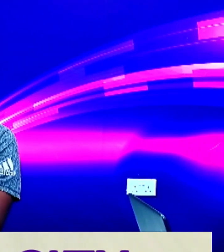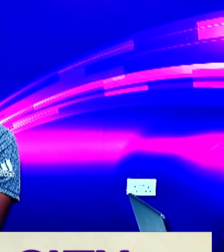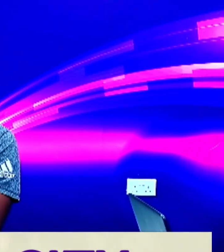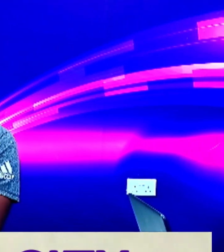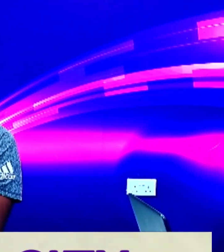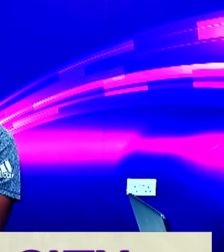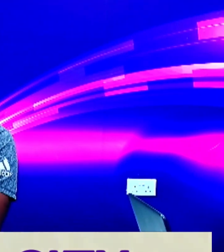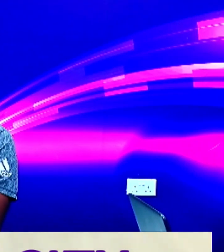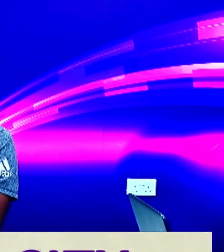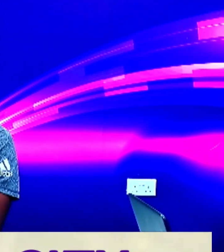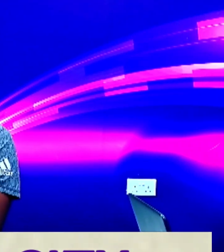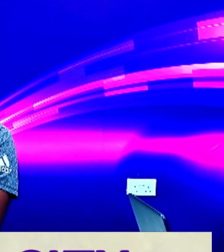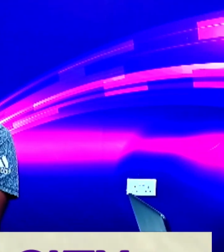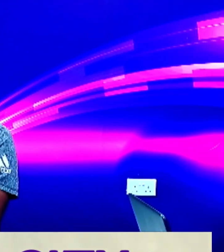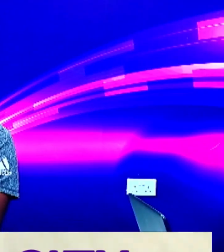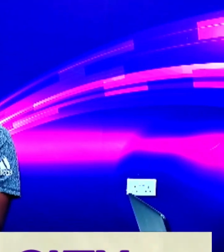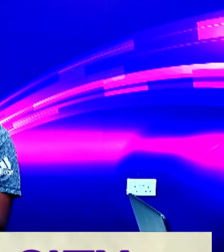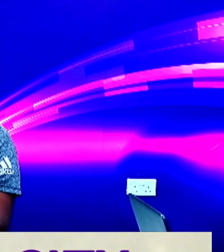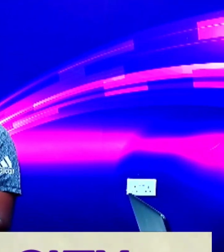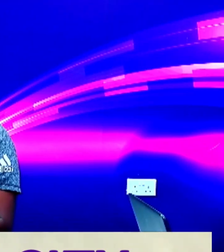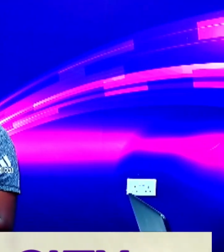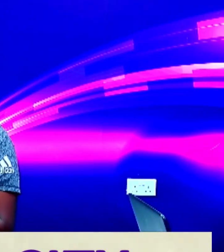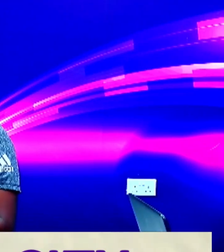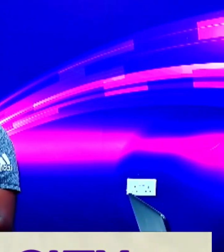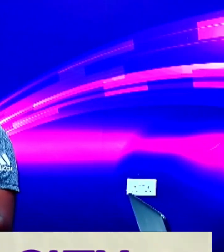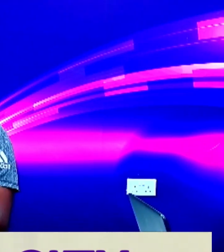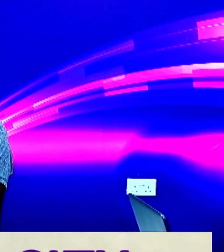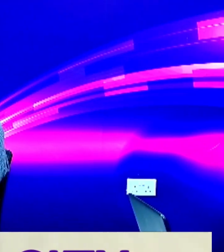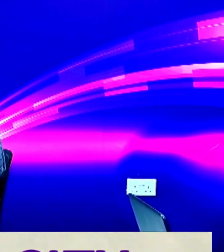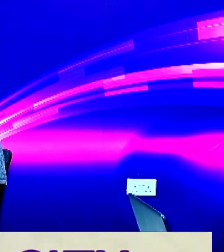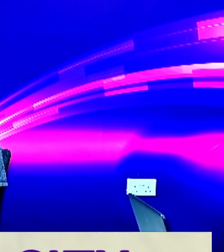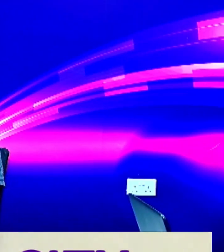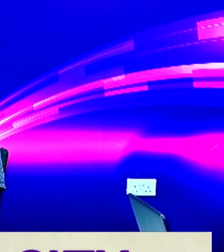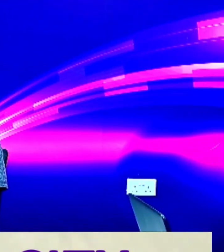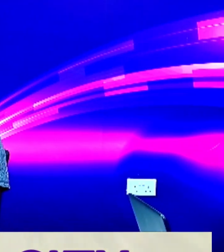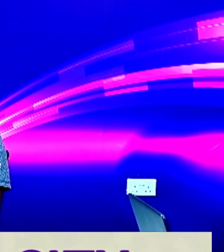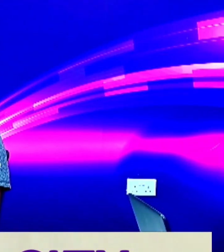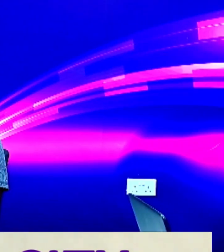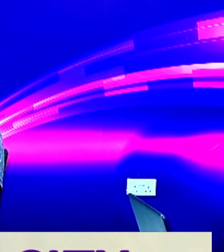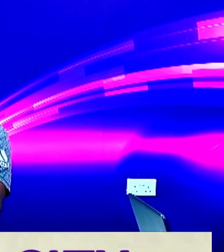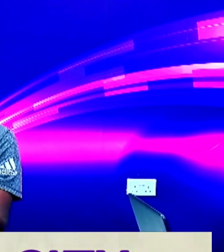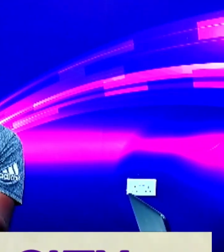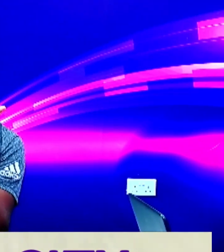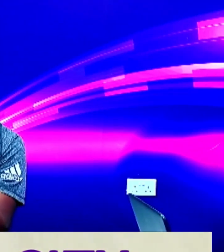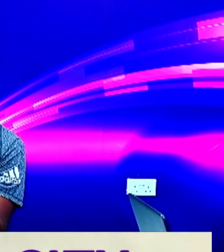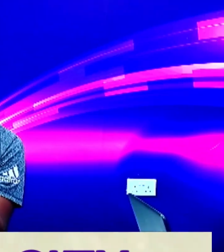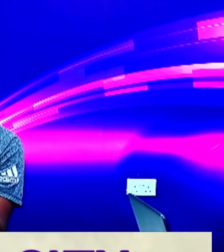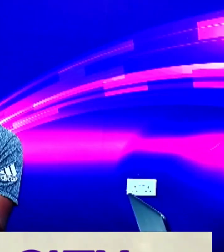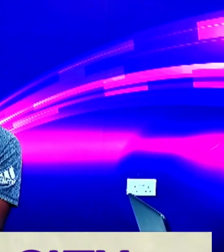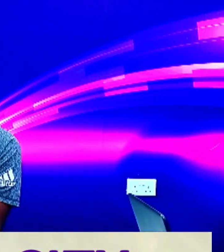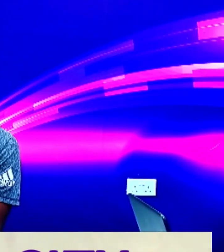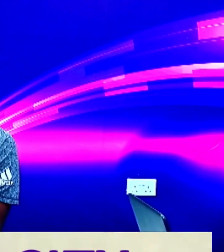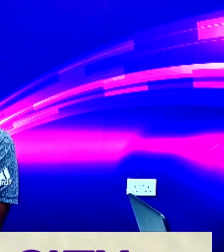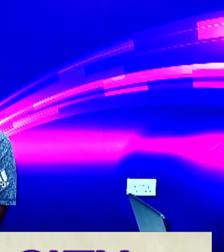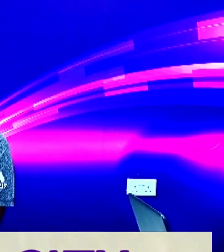where we notice talent, and it can, so that people can see and also pick